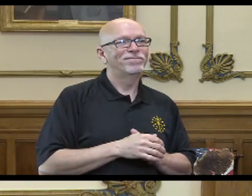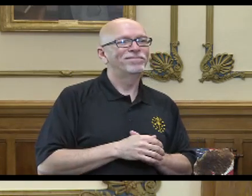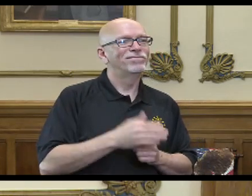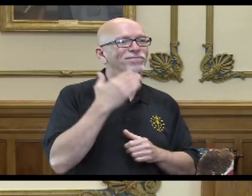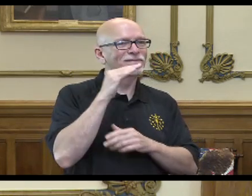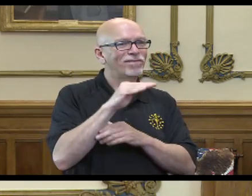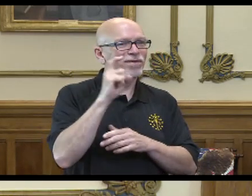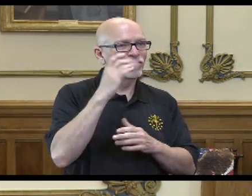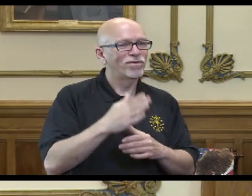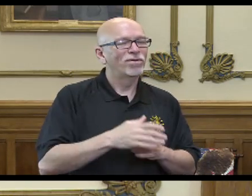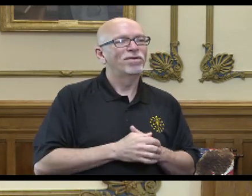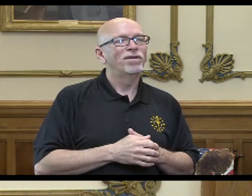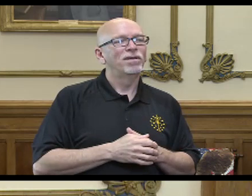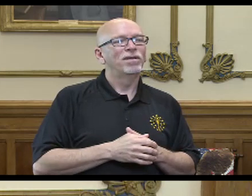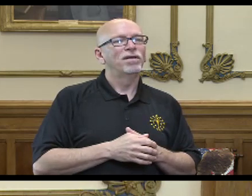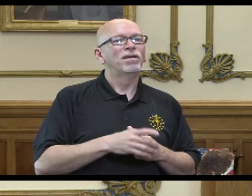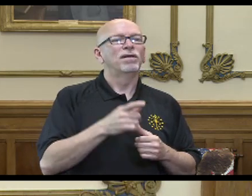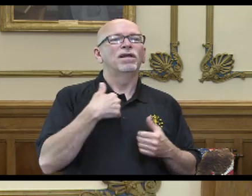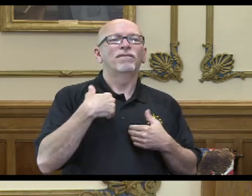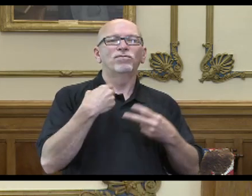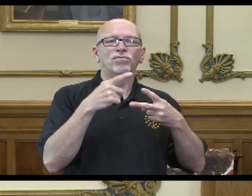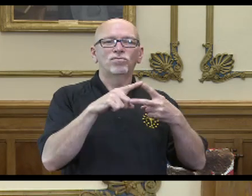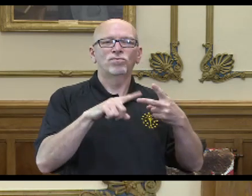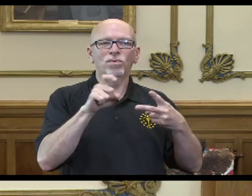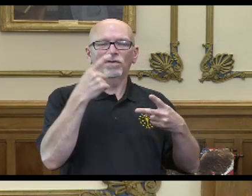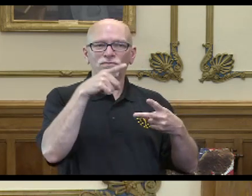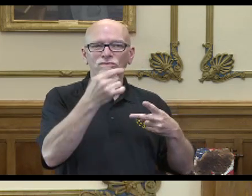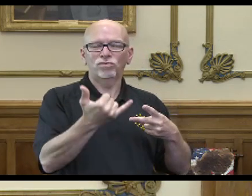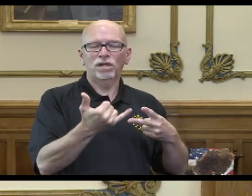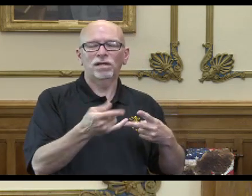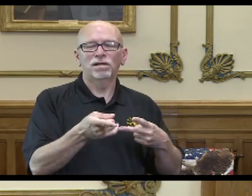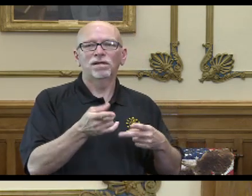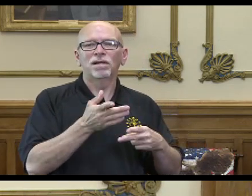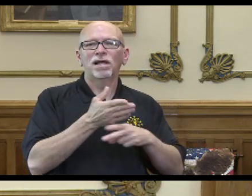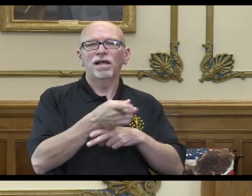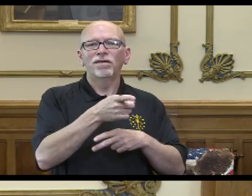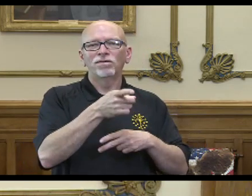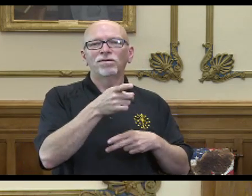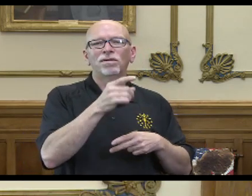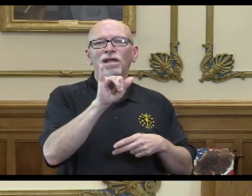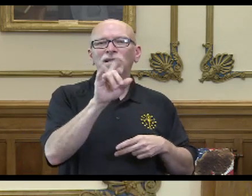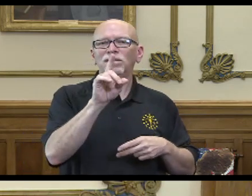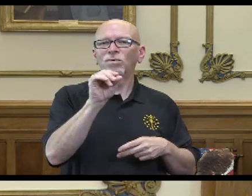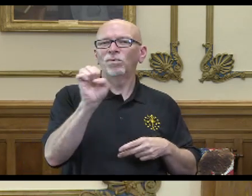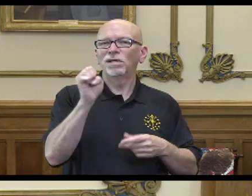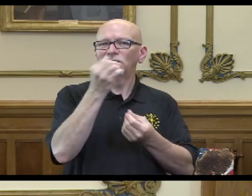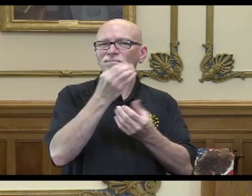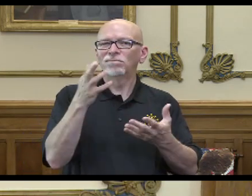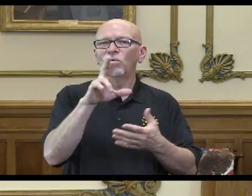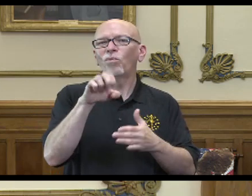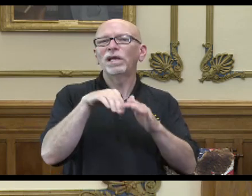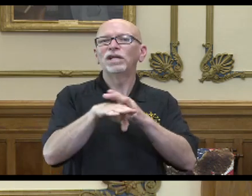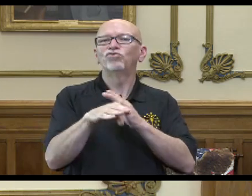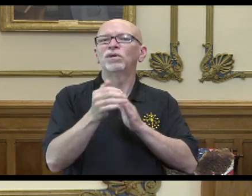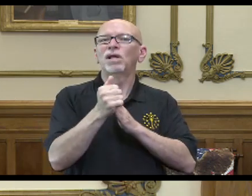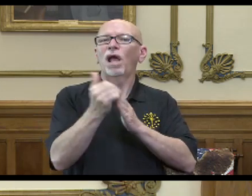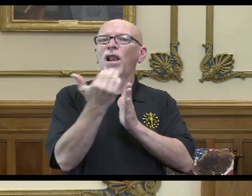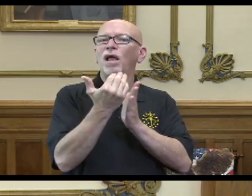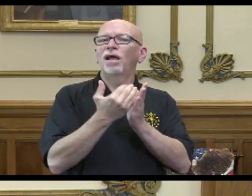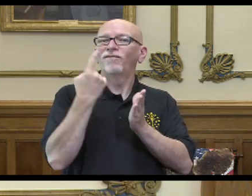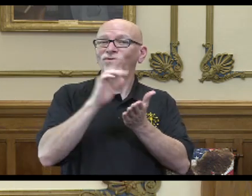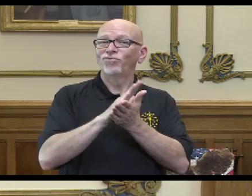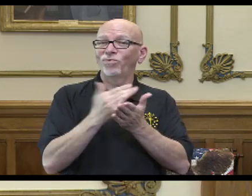Good afternoon, Governor. I have 2 questions for you today following the IDOE releasing reentry guidelines for schools this